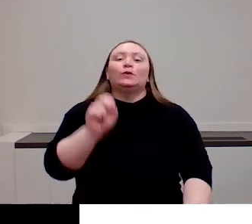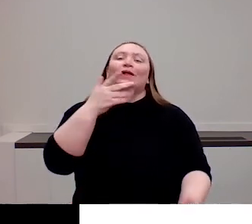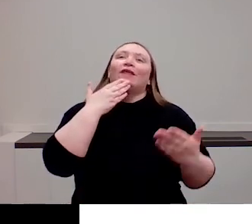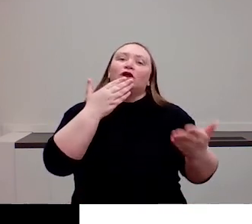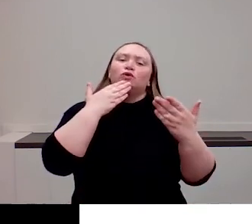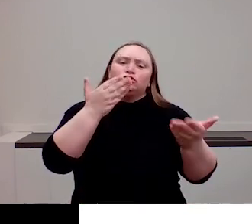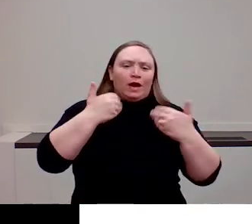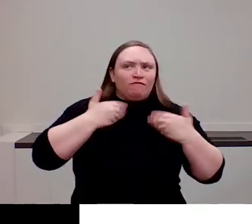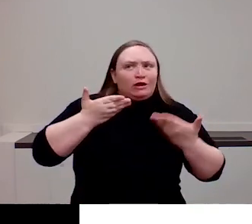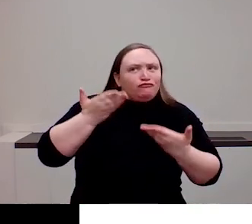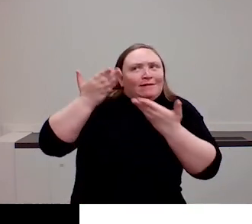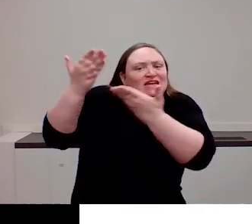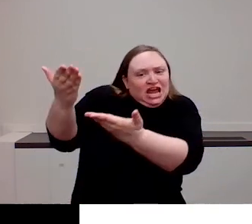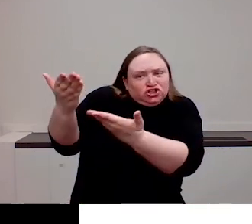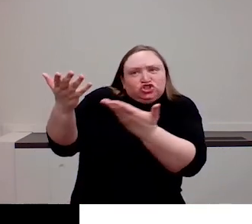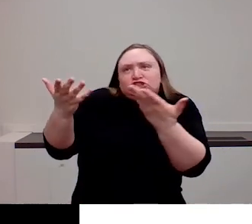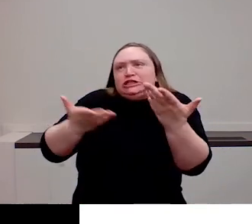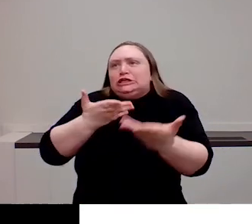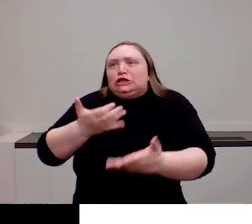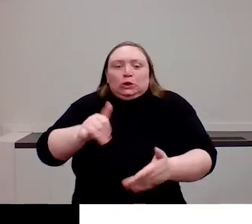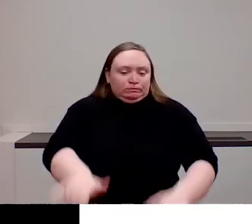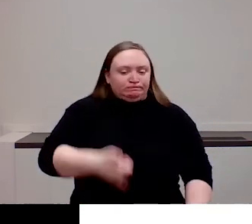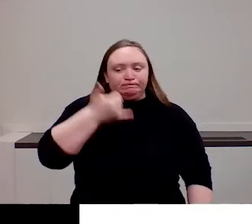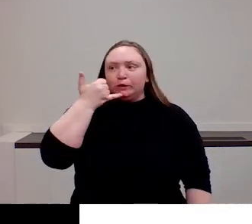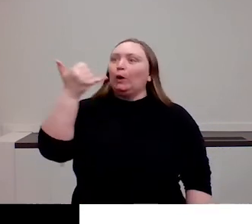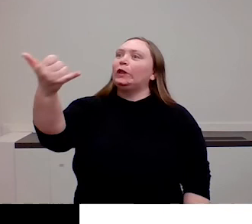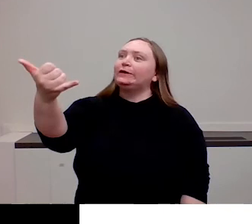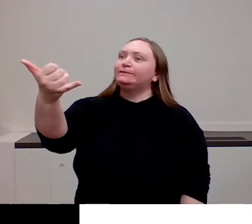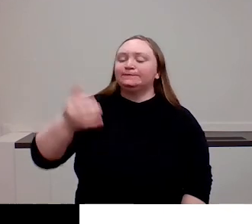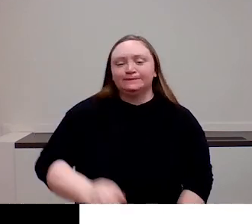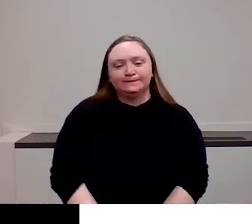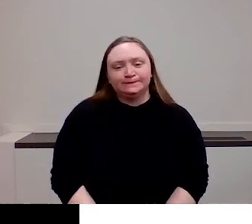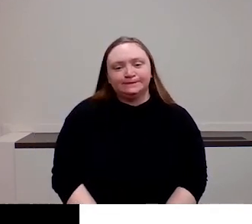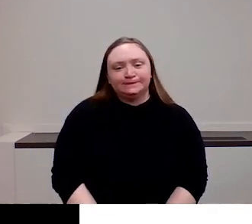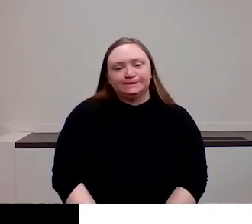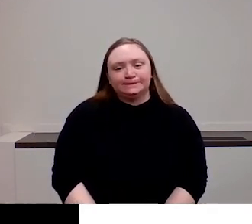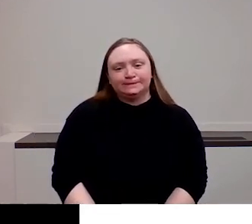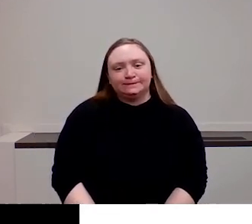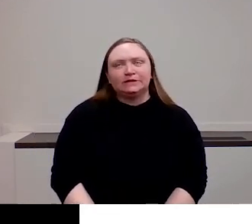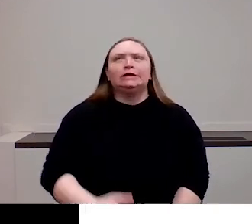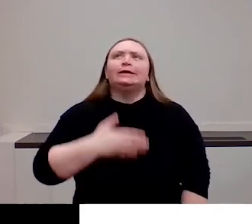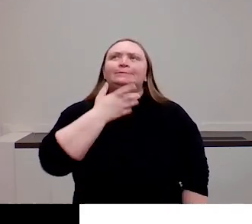have. Okay, thank you. Any recommendations on picking up the phone and calling anyone?